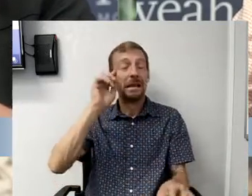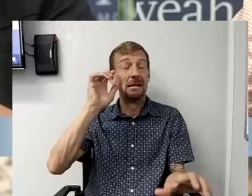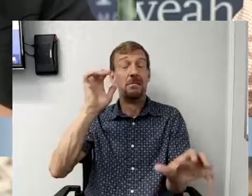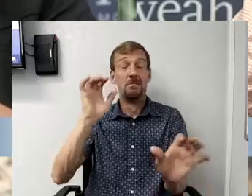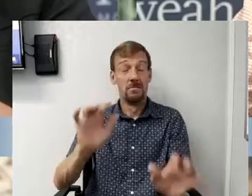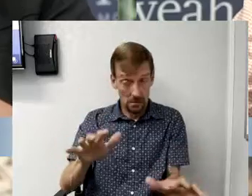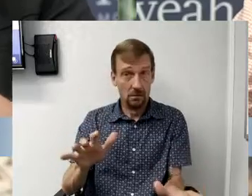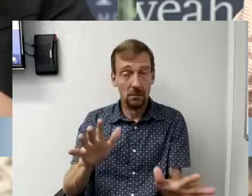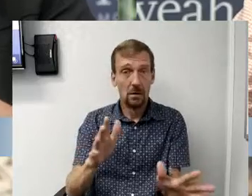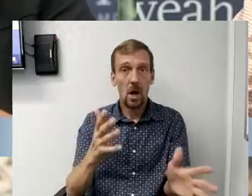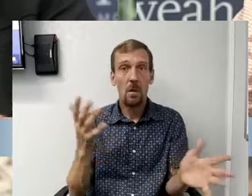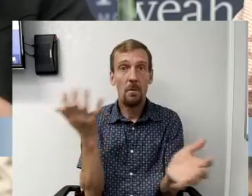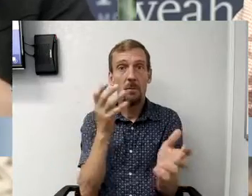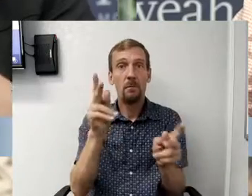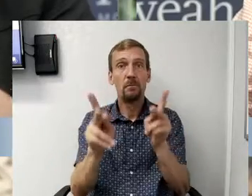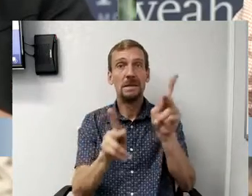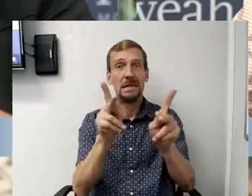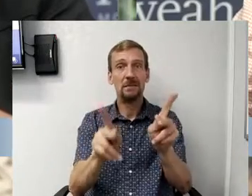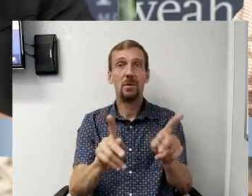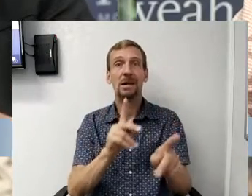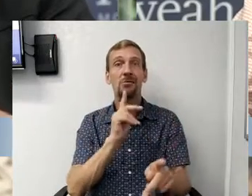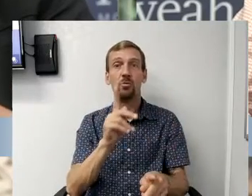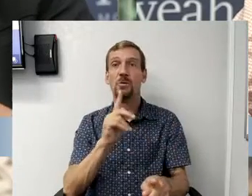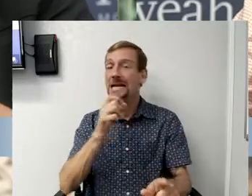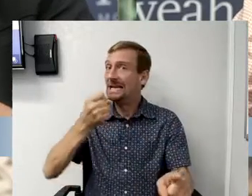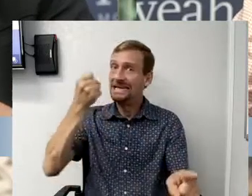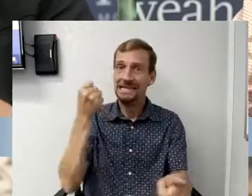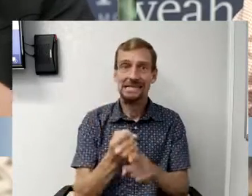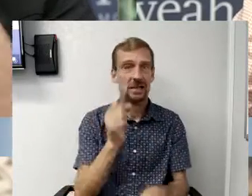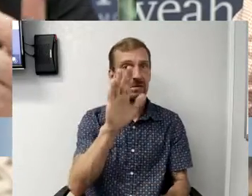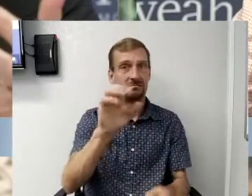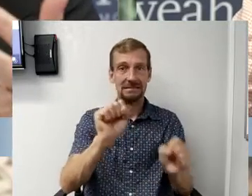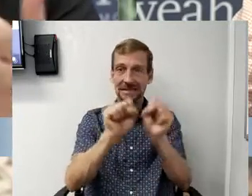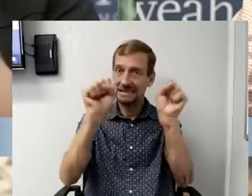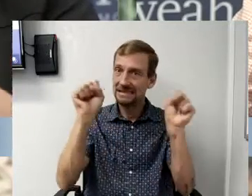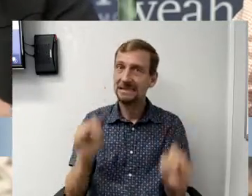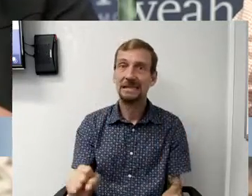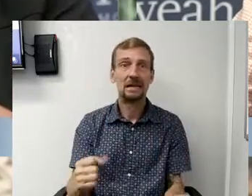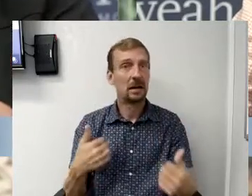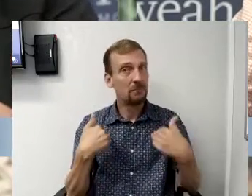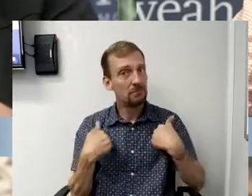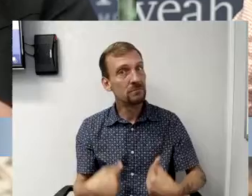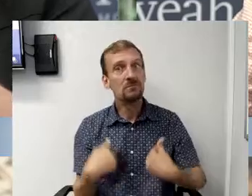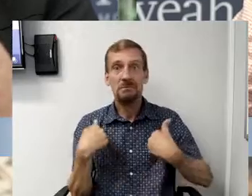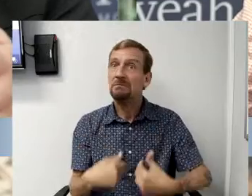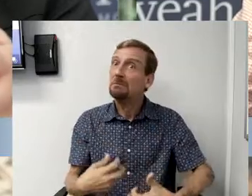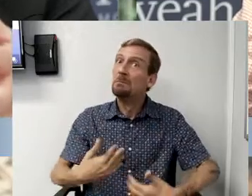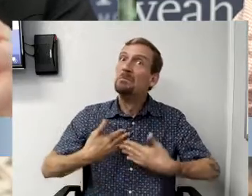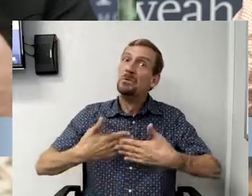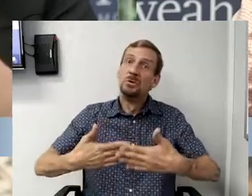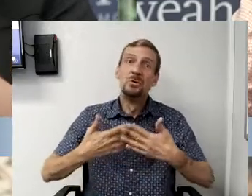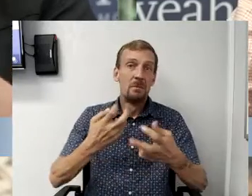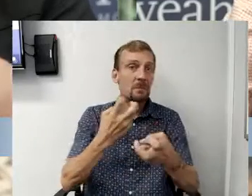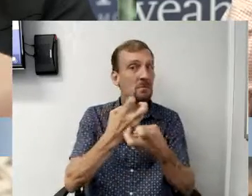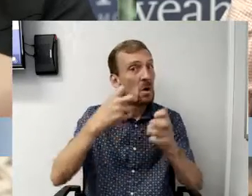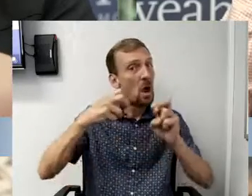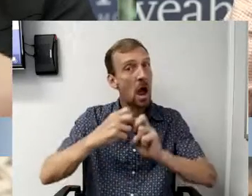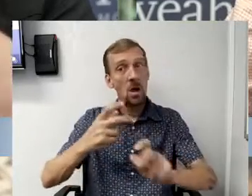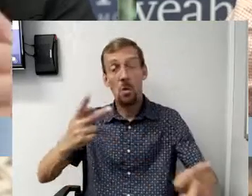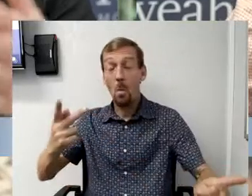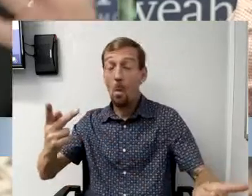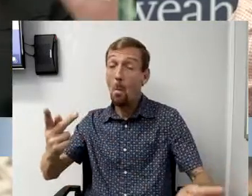more. It does take out their systems more. It creates worse breathing problems. And